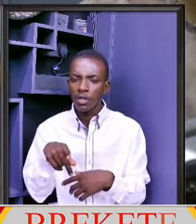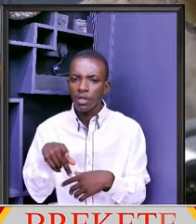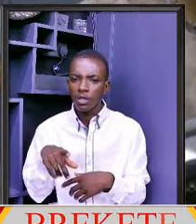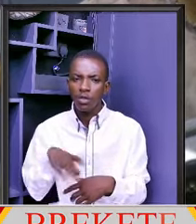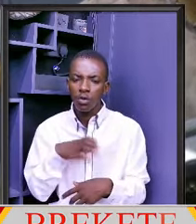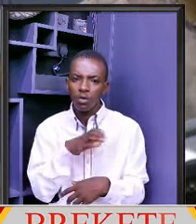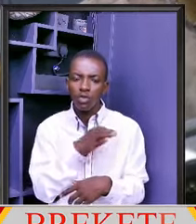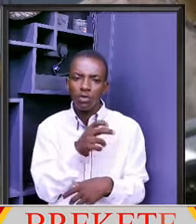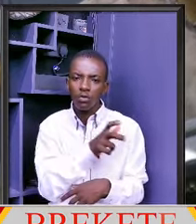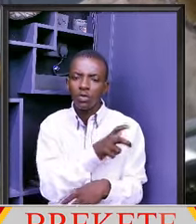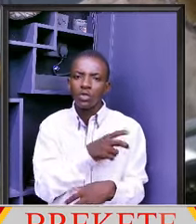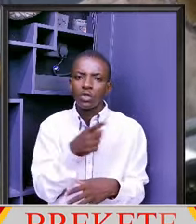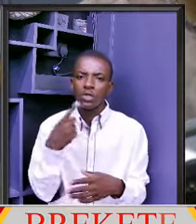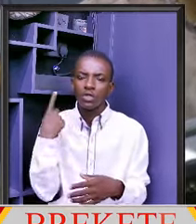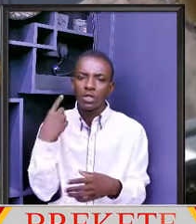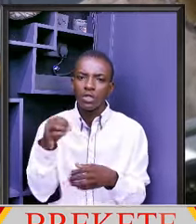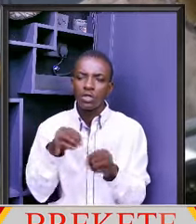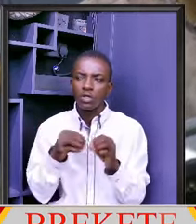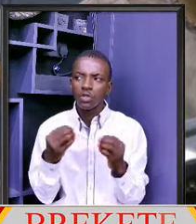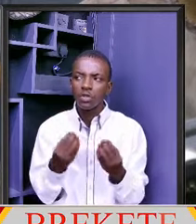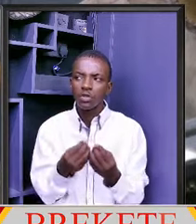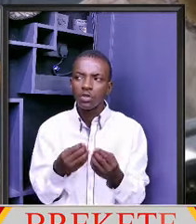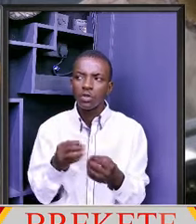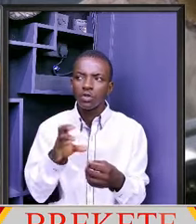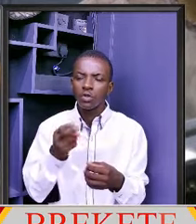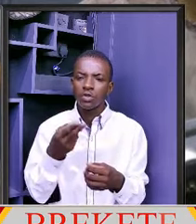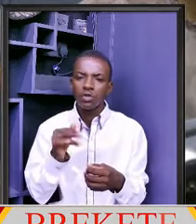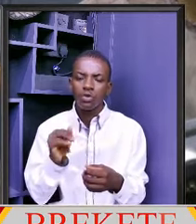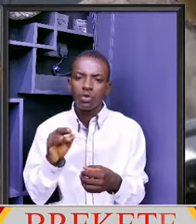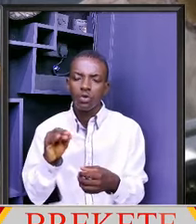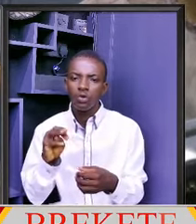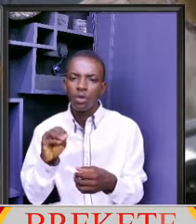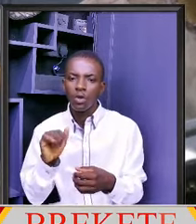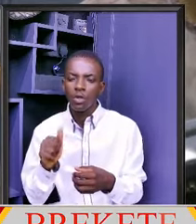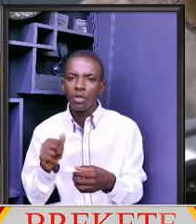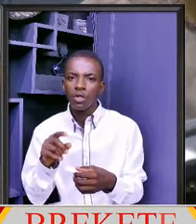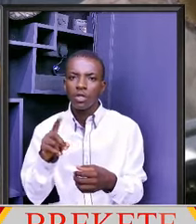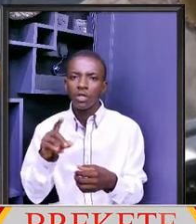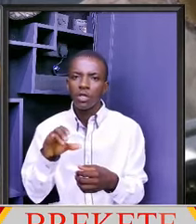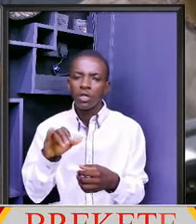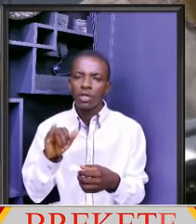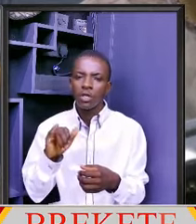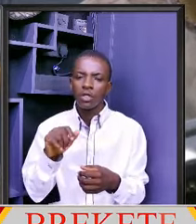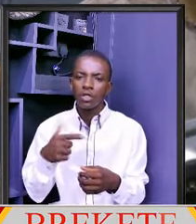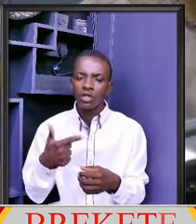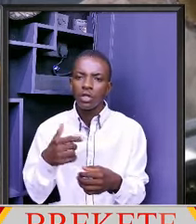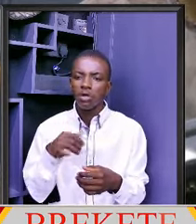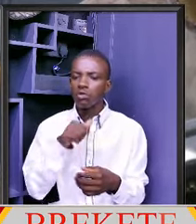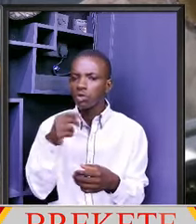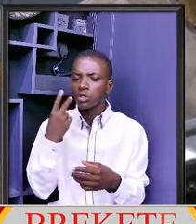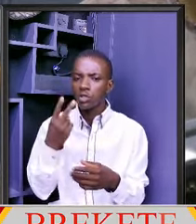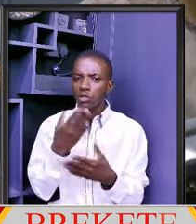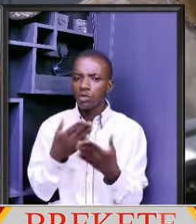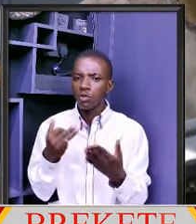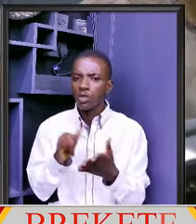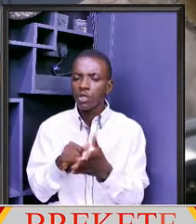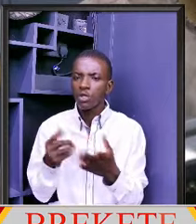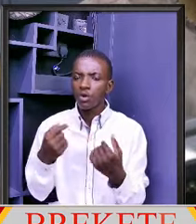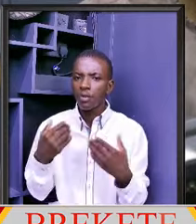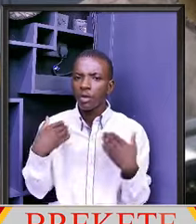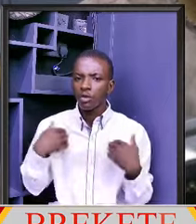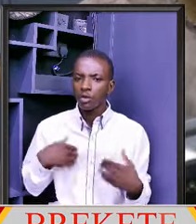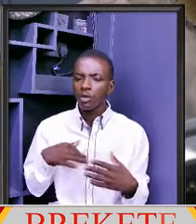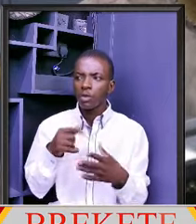CP said, since this organization, Balachi Romana, who is the IG, he said, since this organization, I have never seen person come out as a